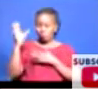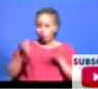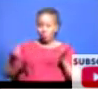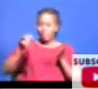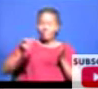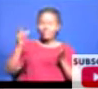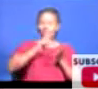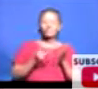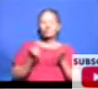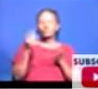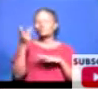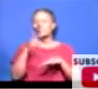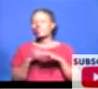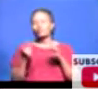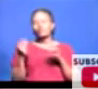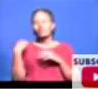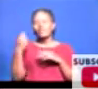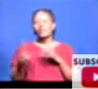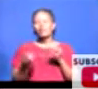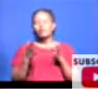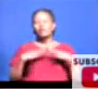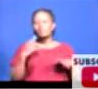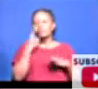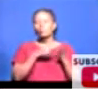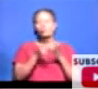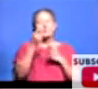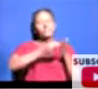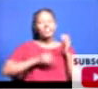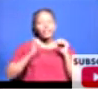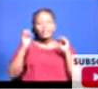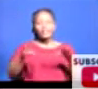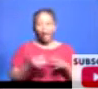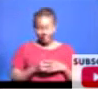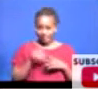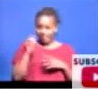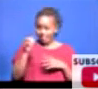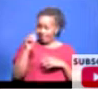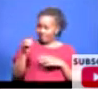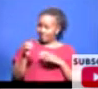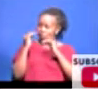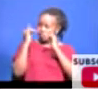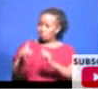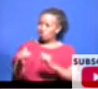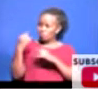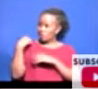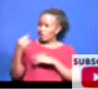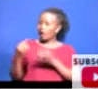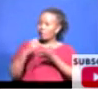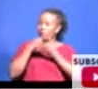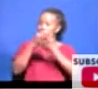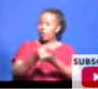plates by tax evasion criminals. The new plates are assisting us to synchronize the data sets that we have so that we not only